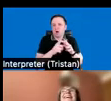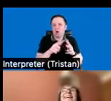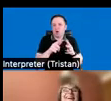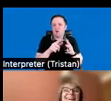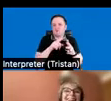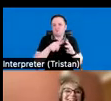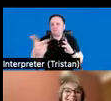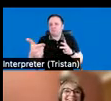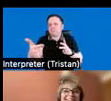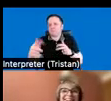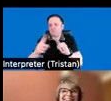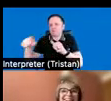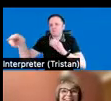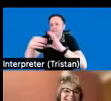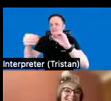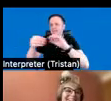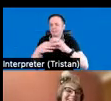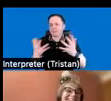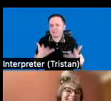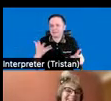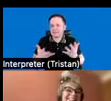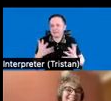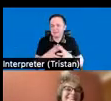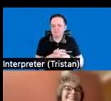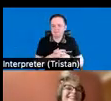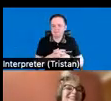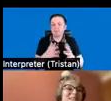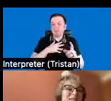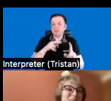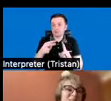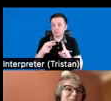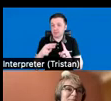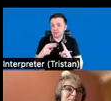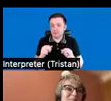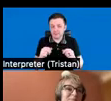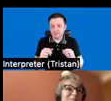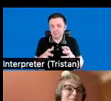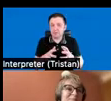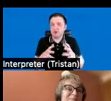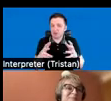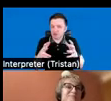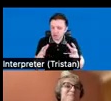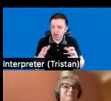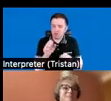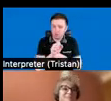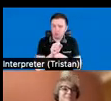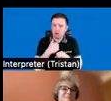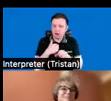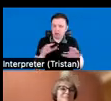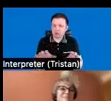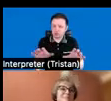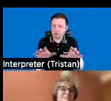start. Yes, I mean, from my perspective, a lot of the work that I do,